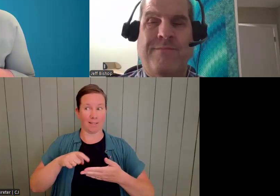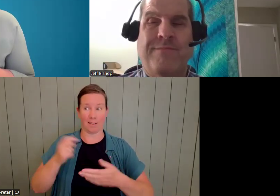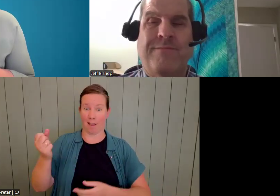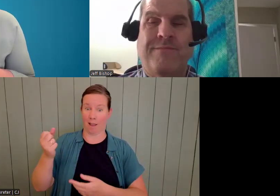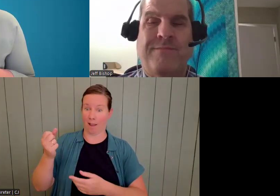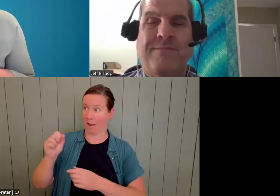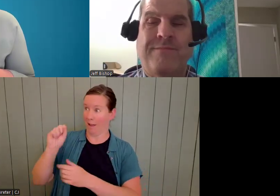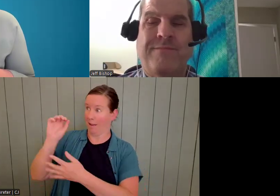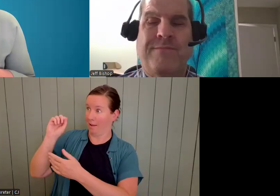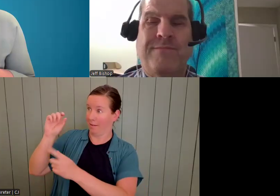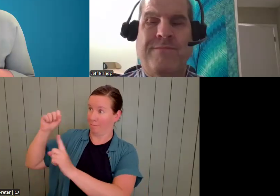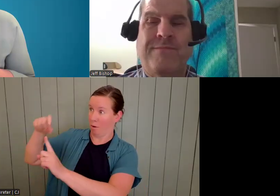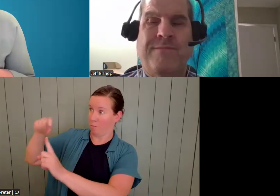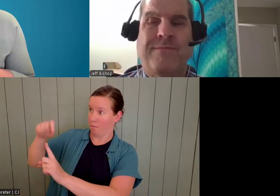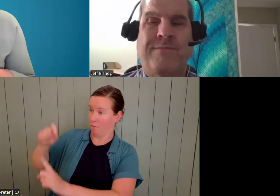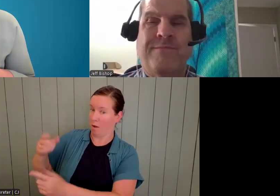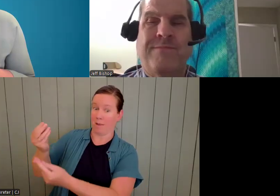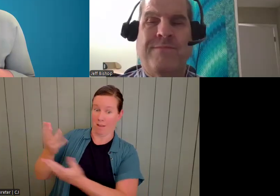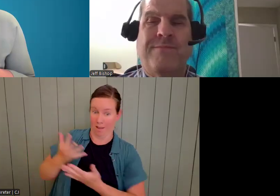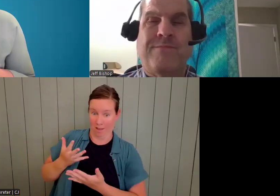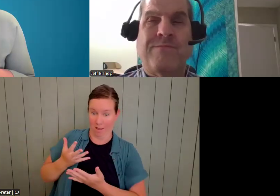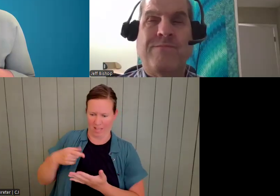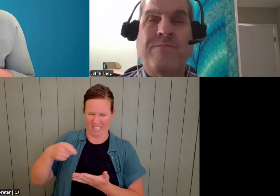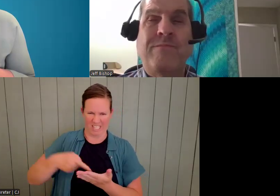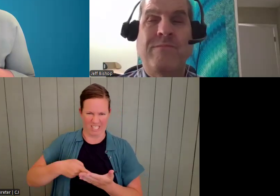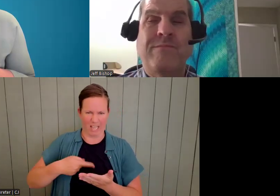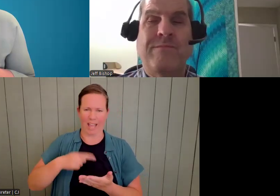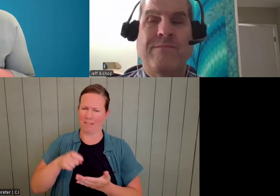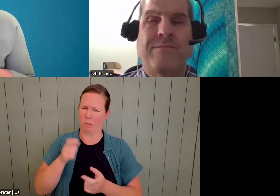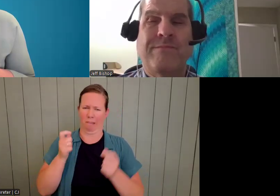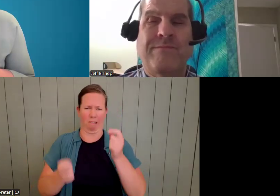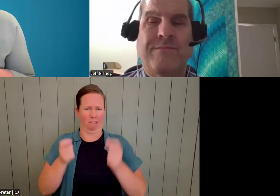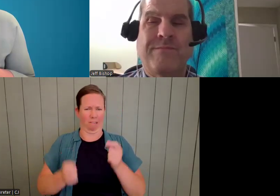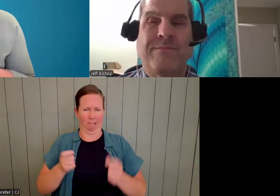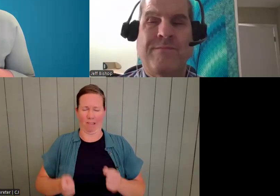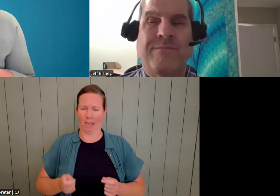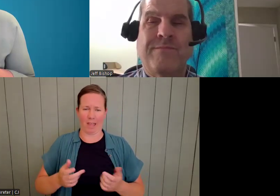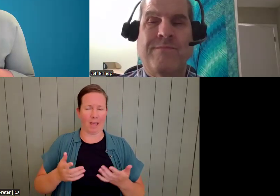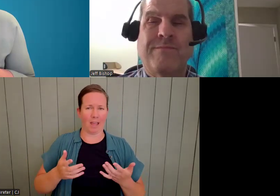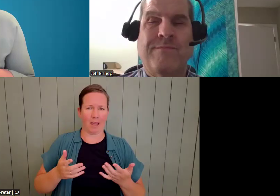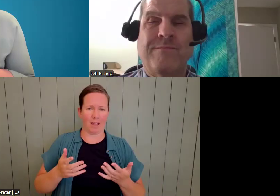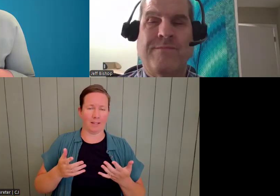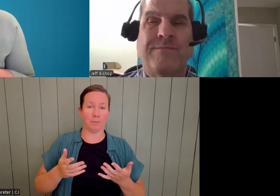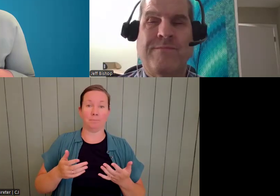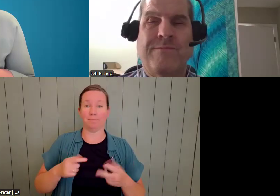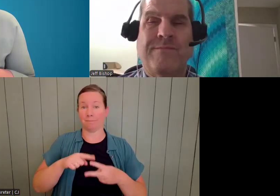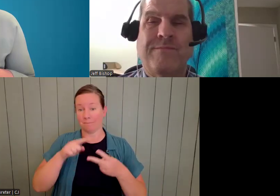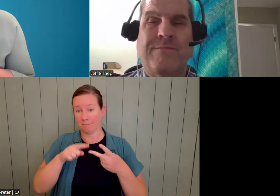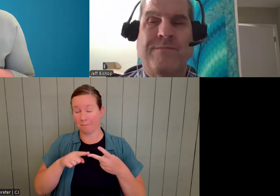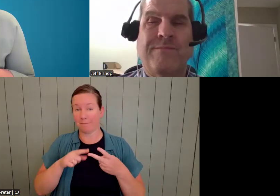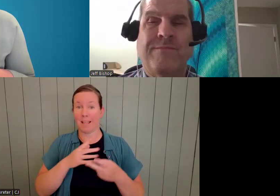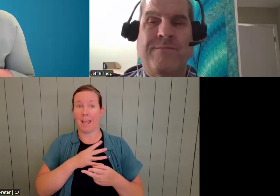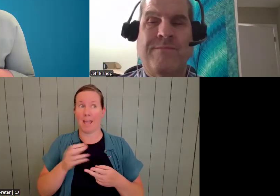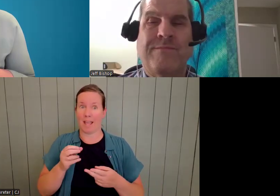writing resumes because it tends to have accuracy issues. So, like a lot of times, I have to go through